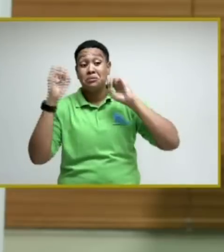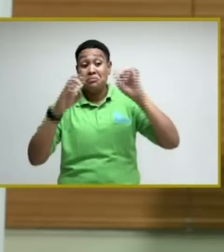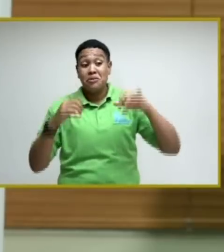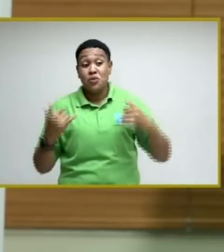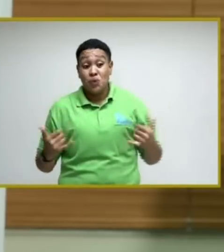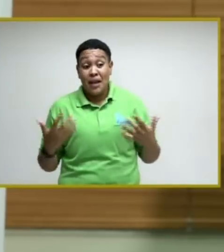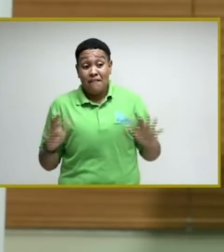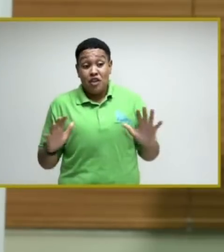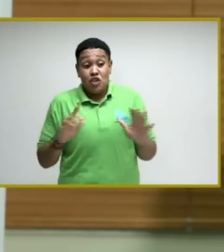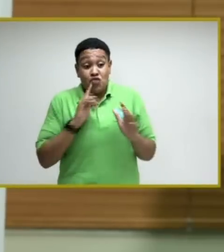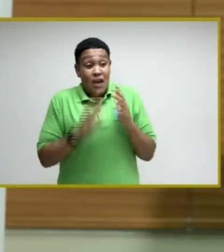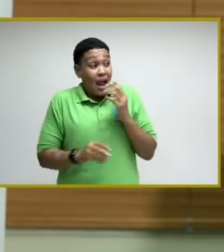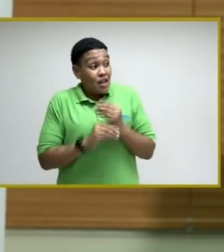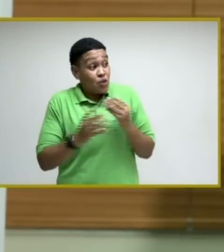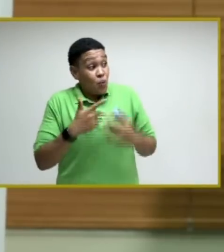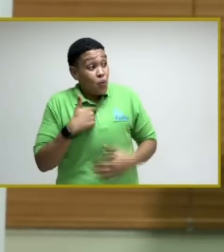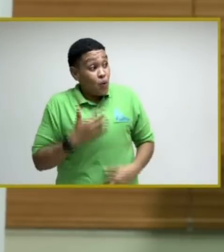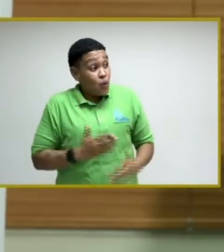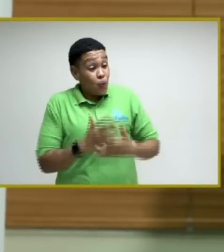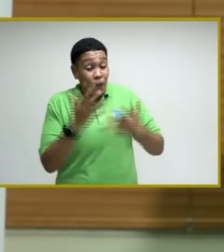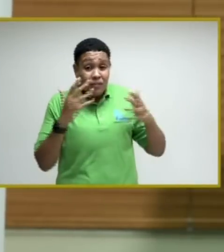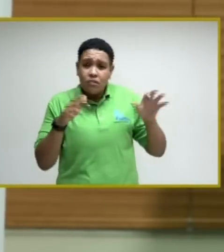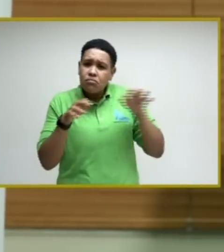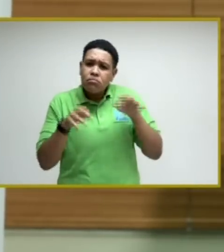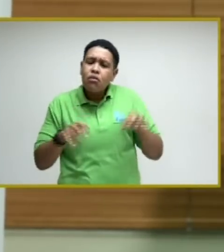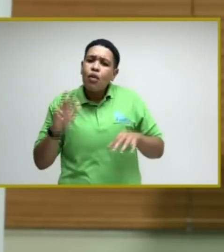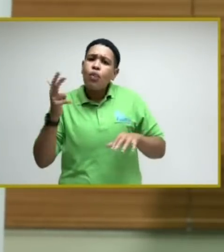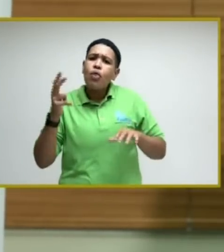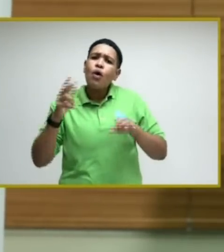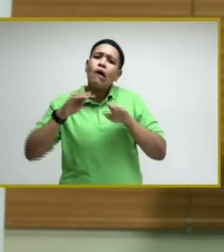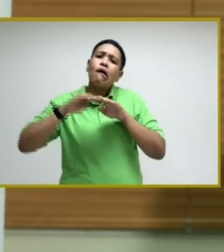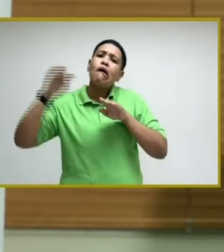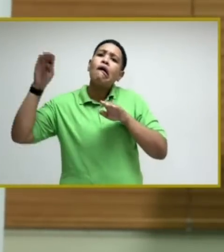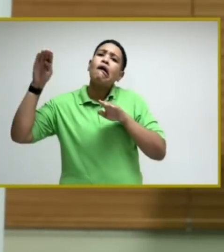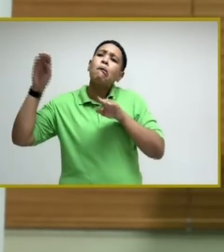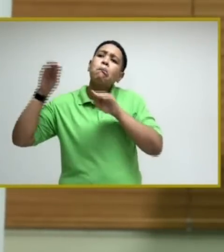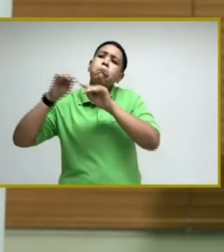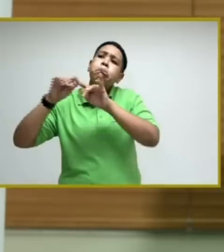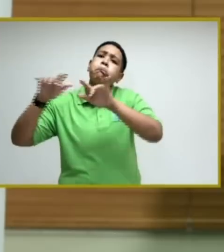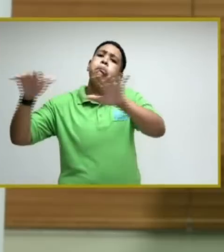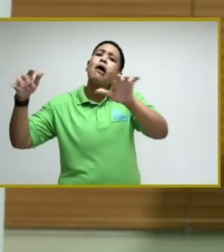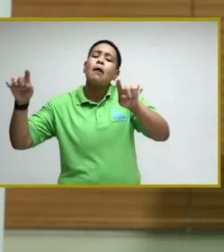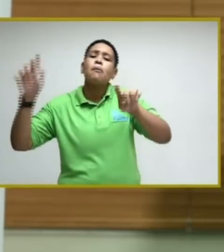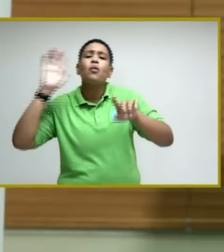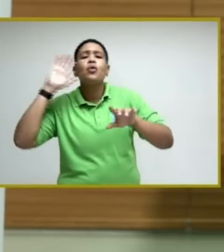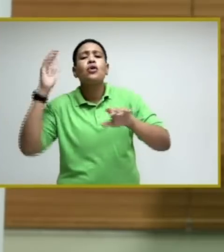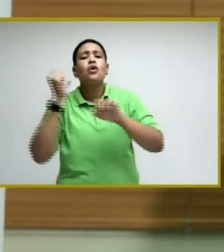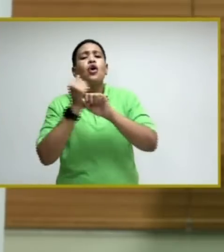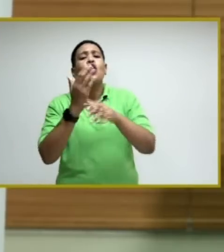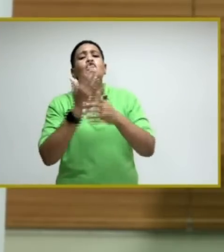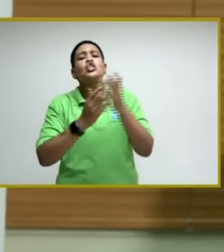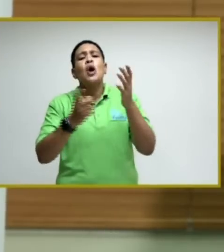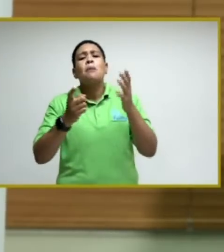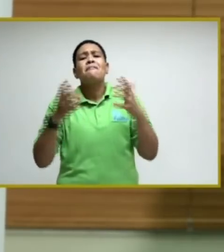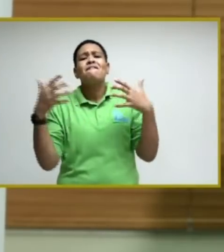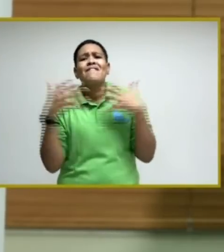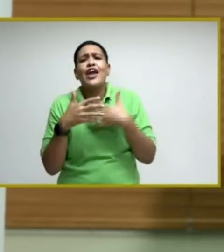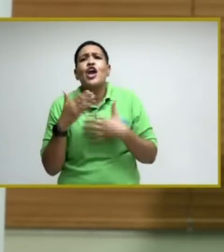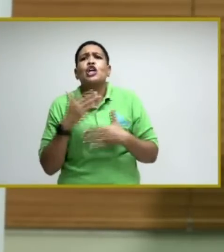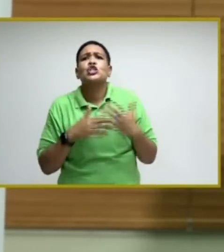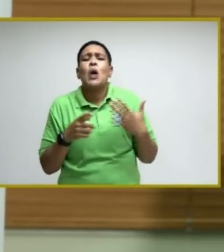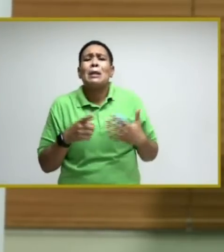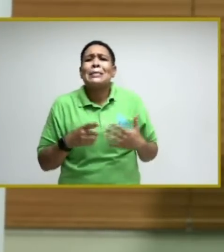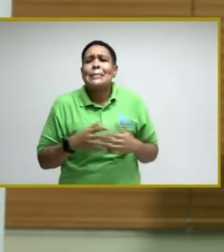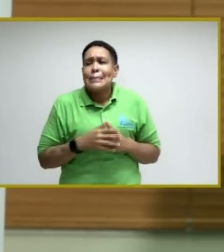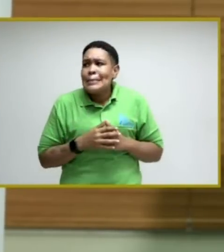in addition to what we have been going through as a country, during the third wave, would create some despair, some fear,